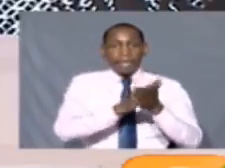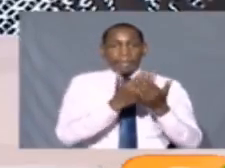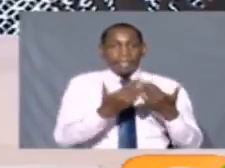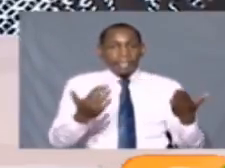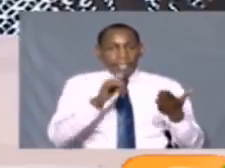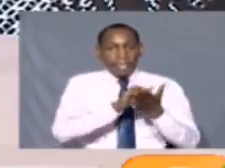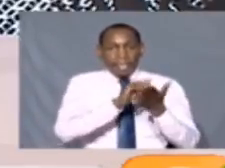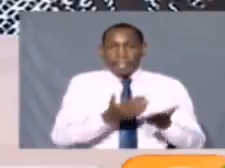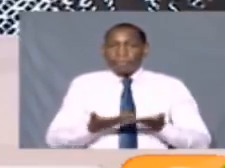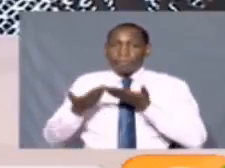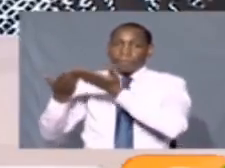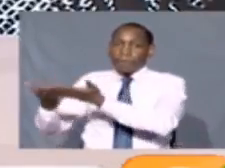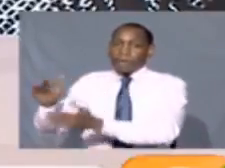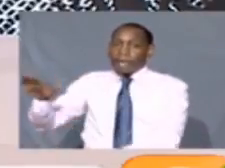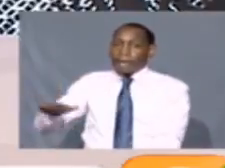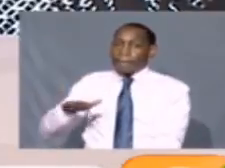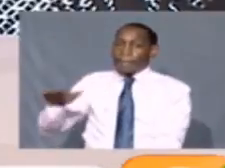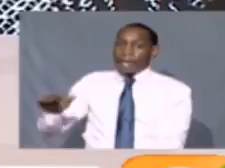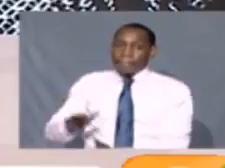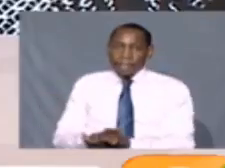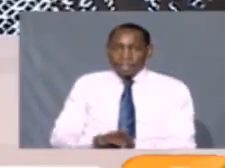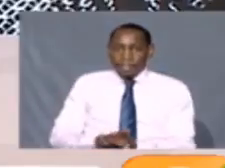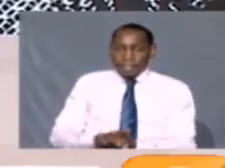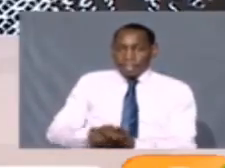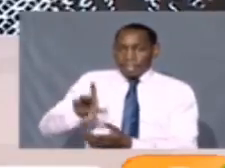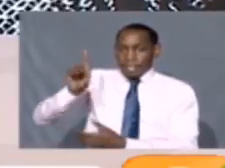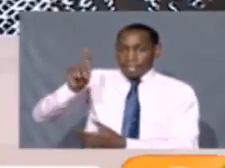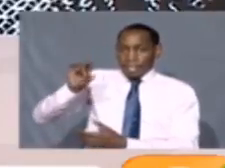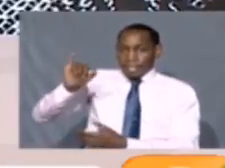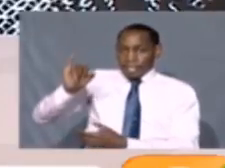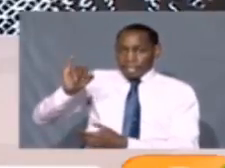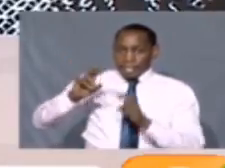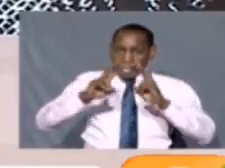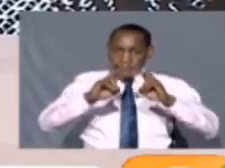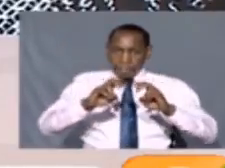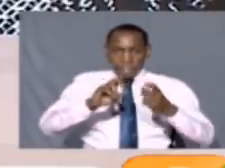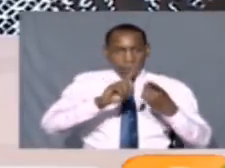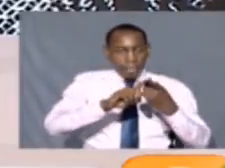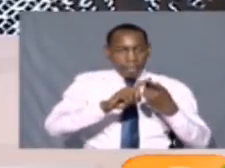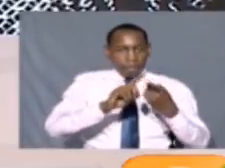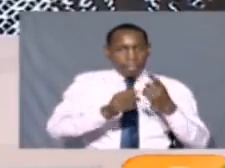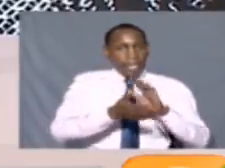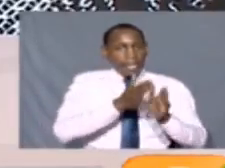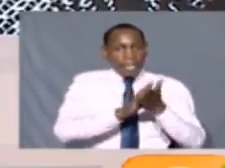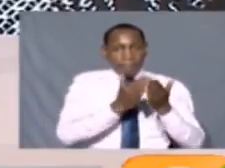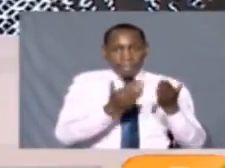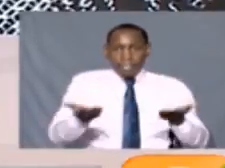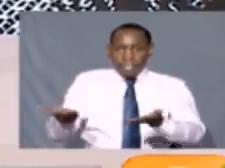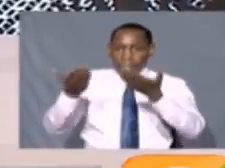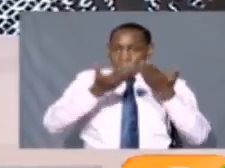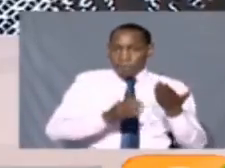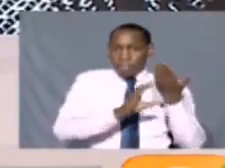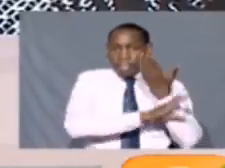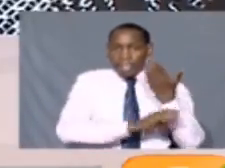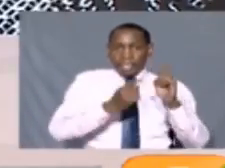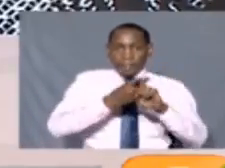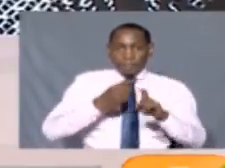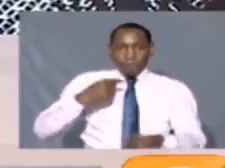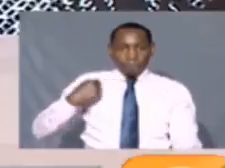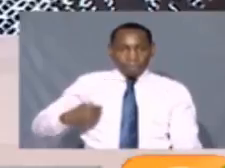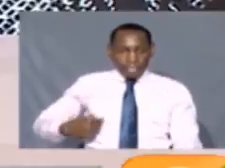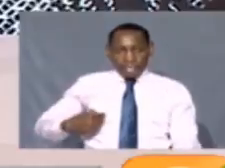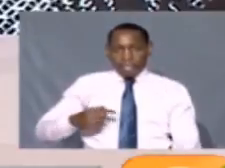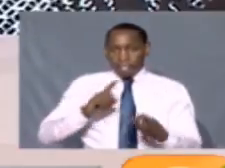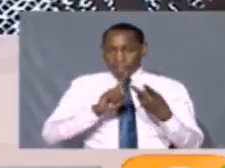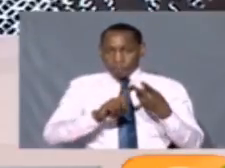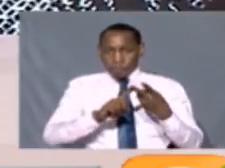container delivered to Parliament. Detectives probing the possibility of either an empty container shipped into the country from China or